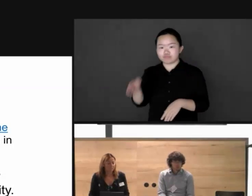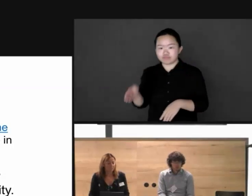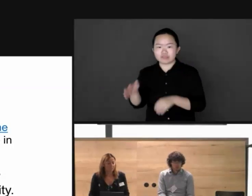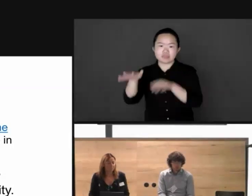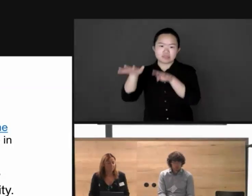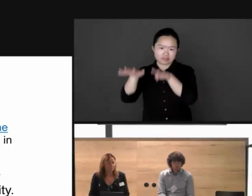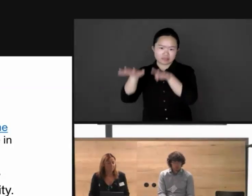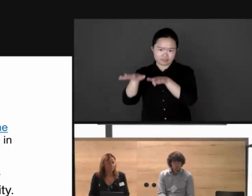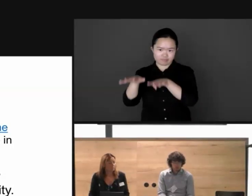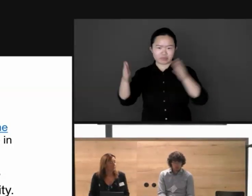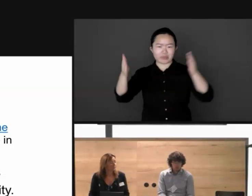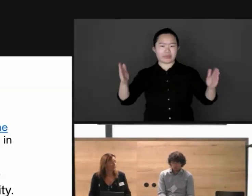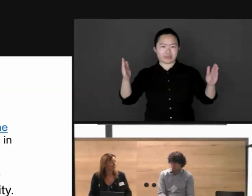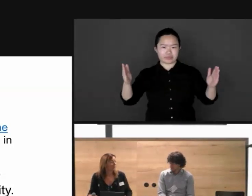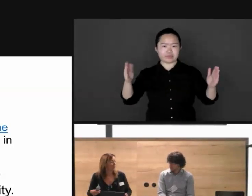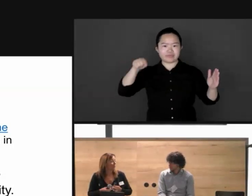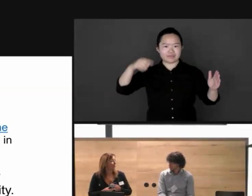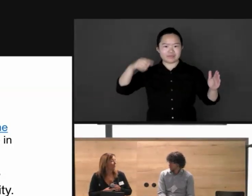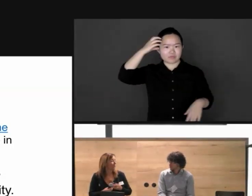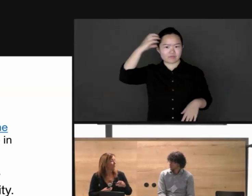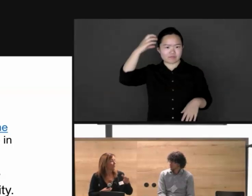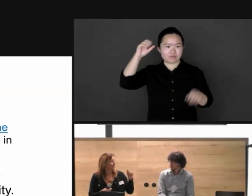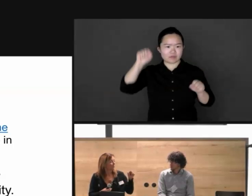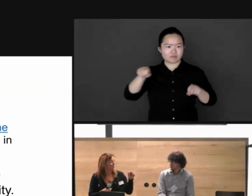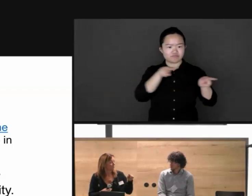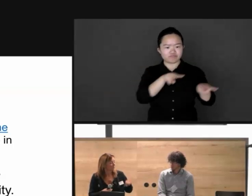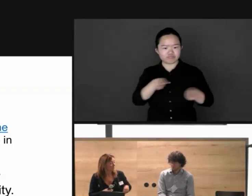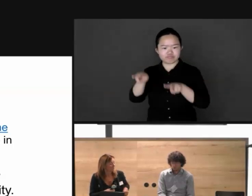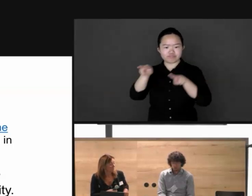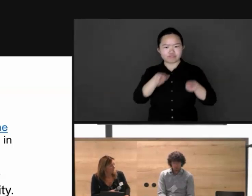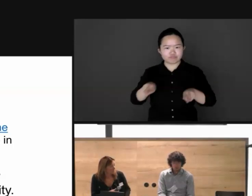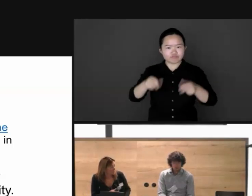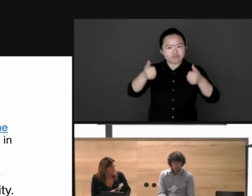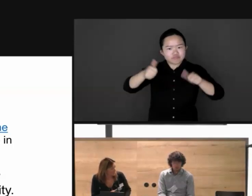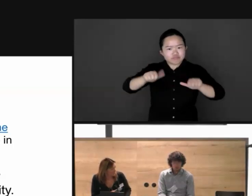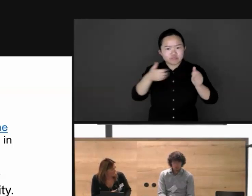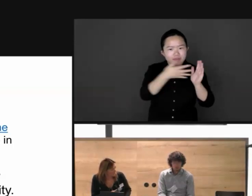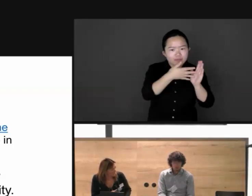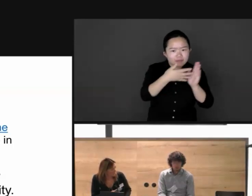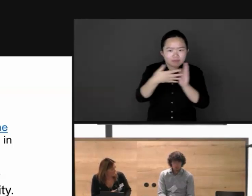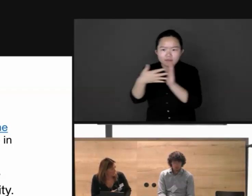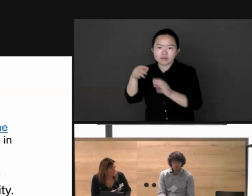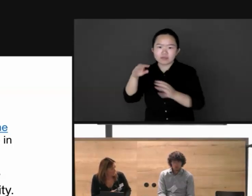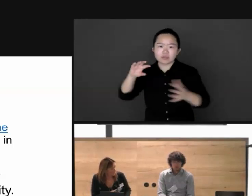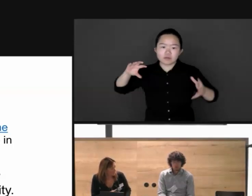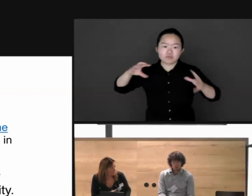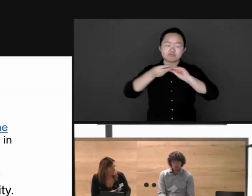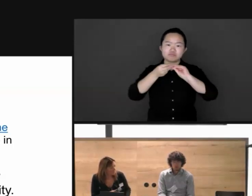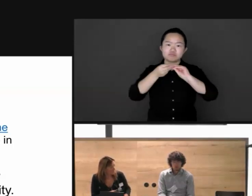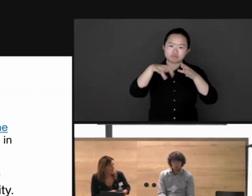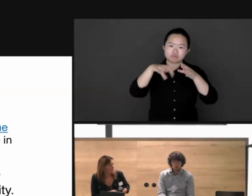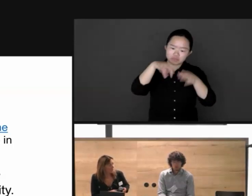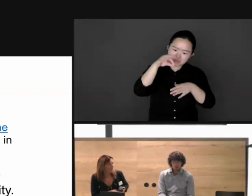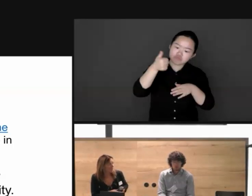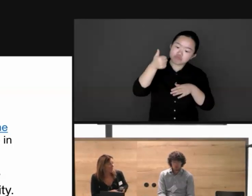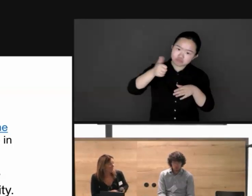The evaluation partner uses a monitoring methodology that is provided by the authority, and user tests are not